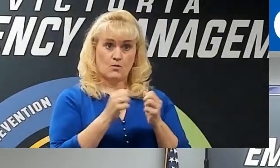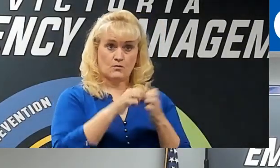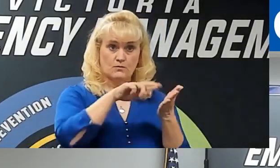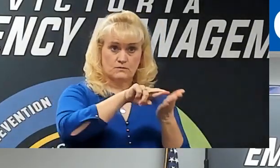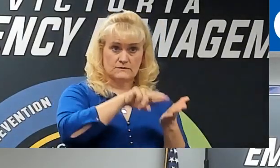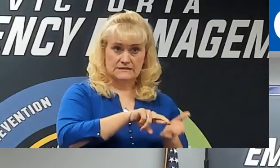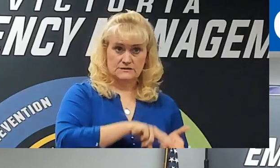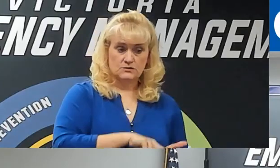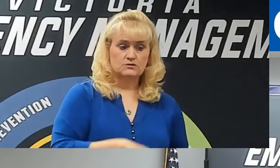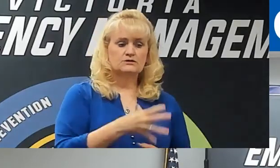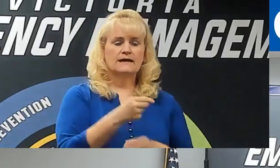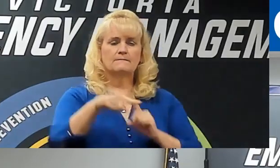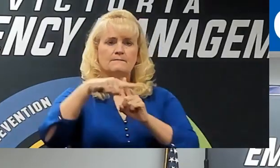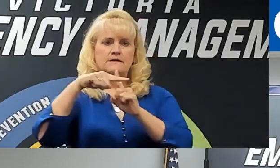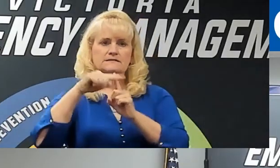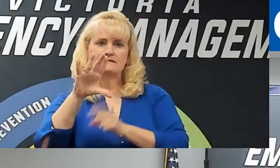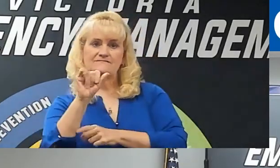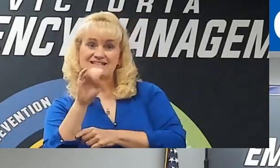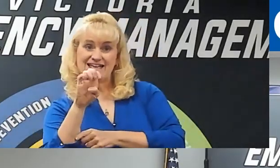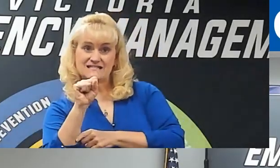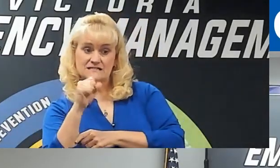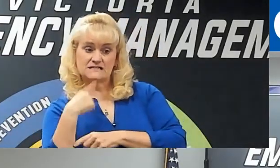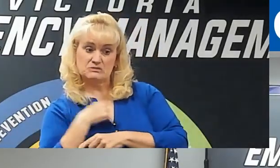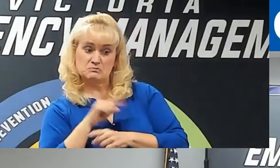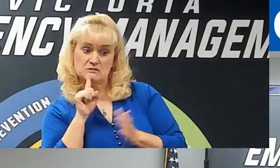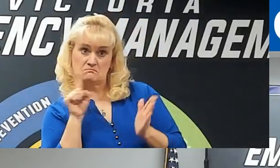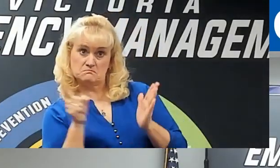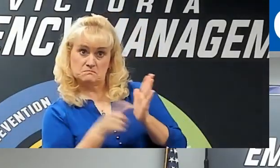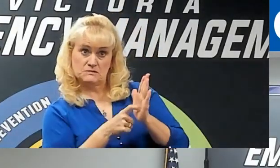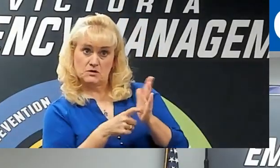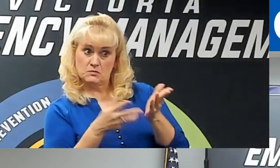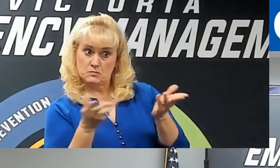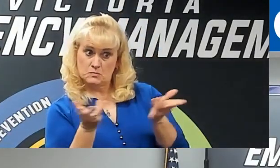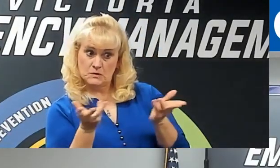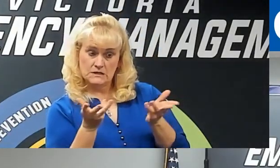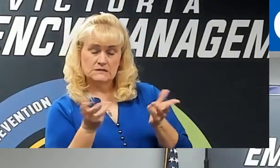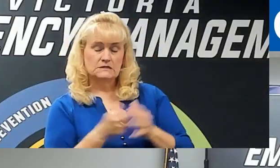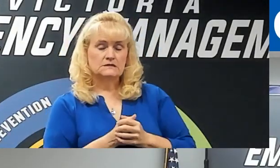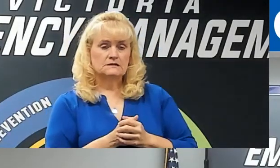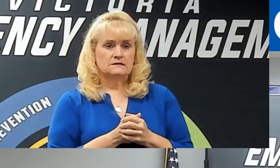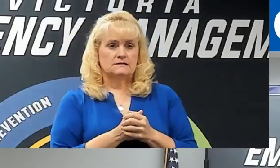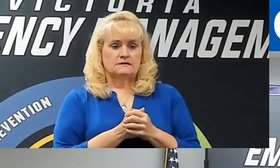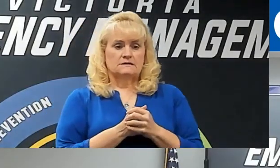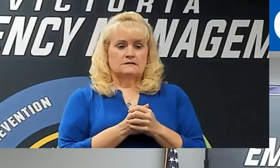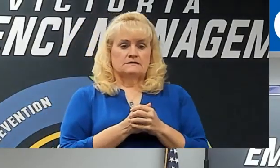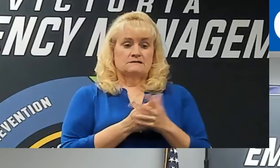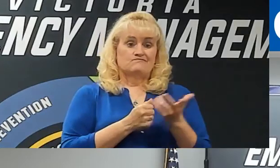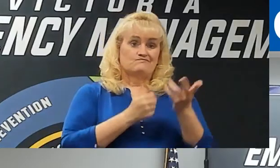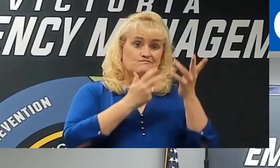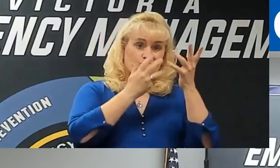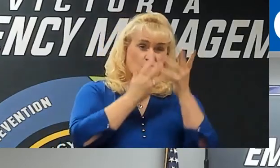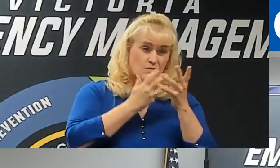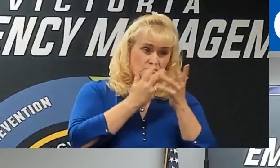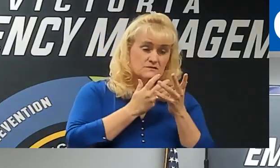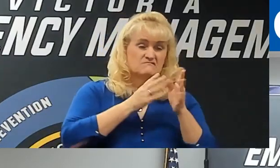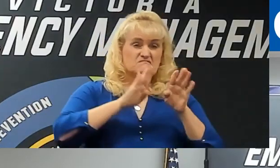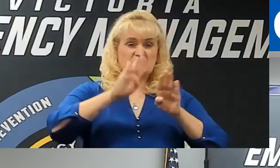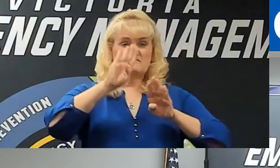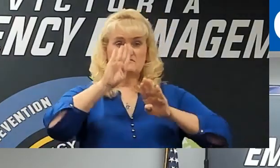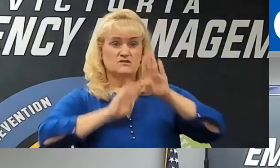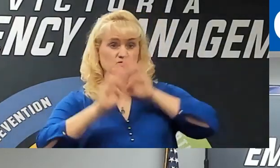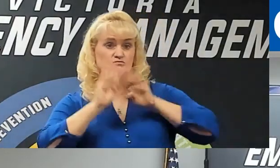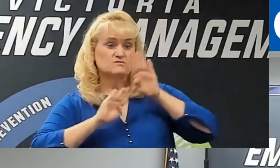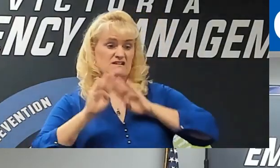positive cases is the very unfortunate and frustrating occurrence